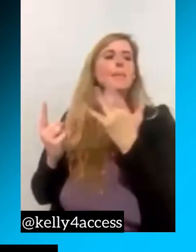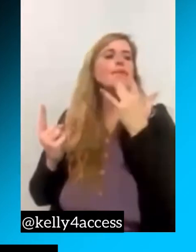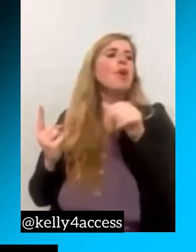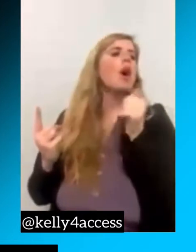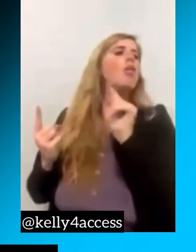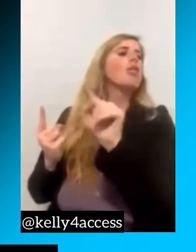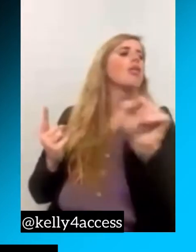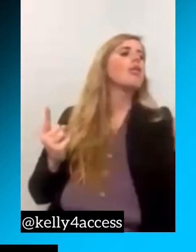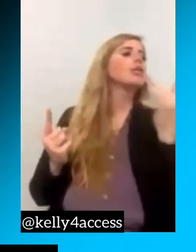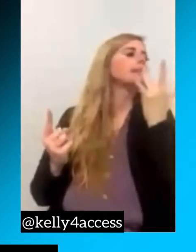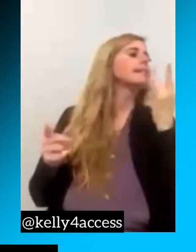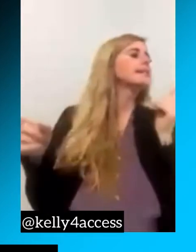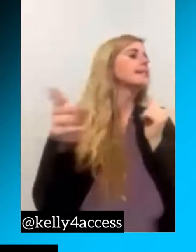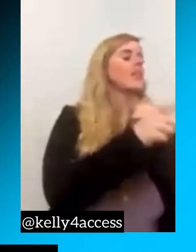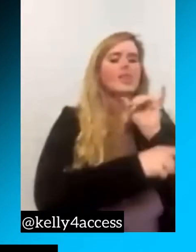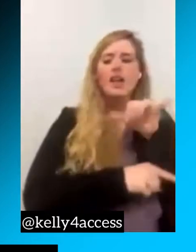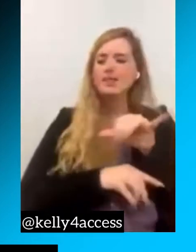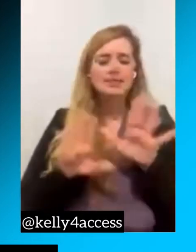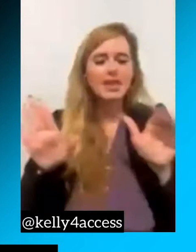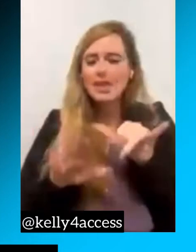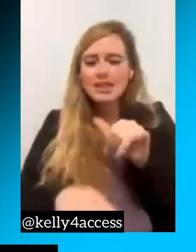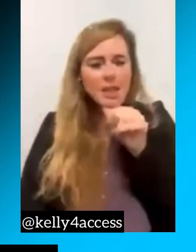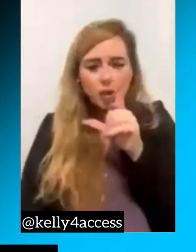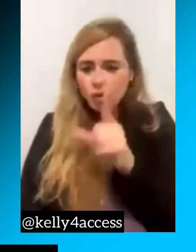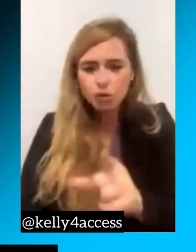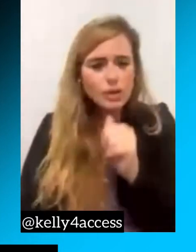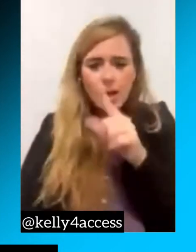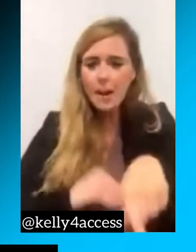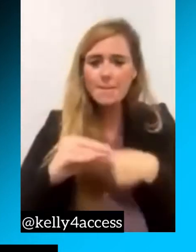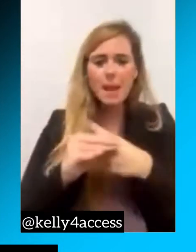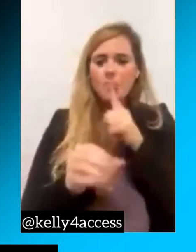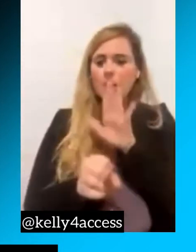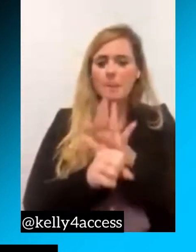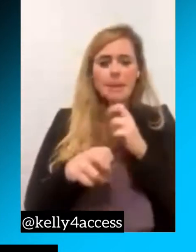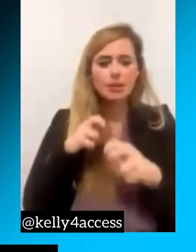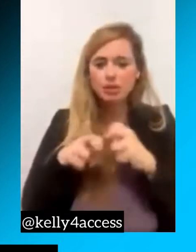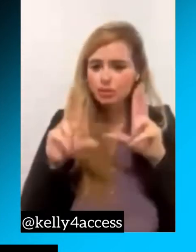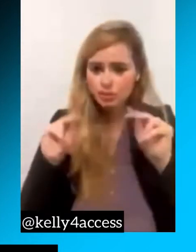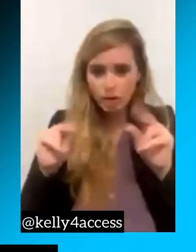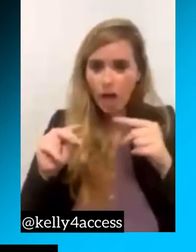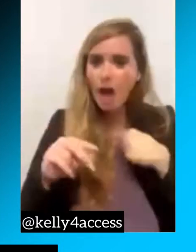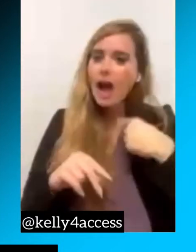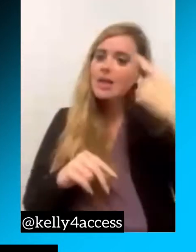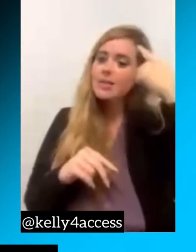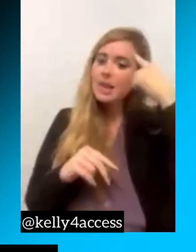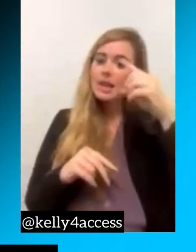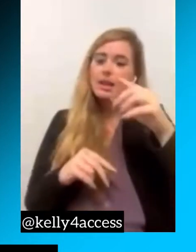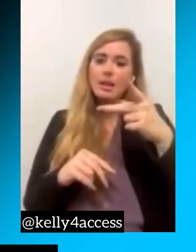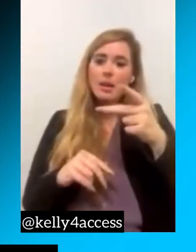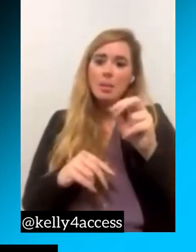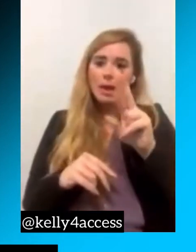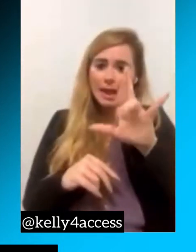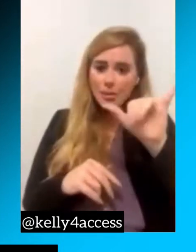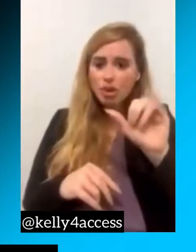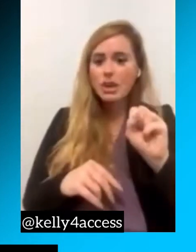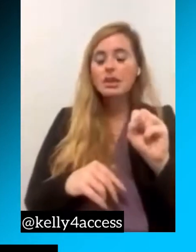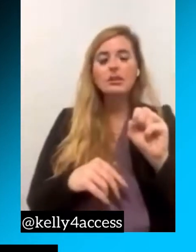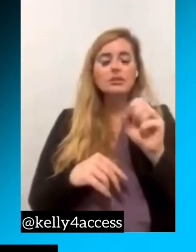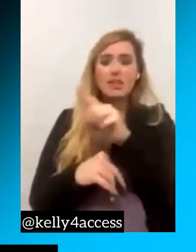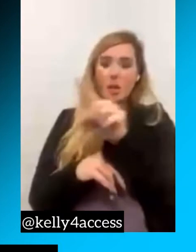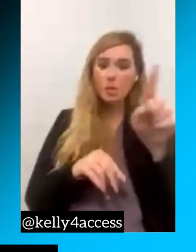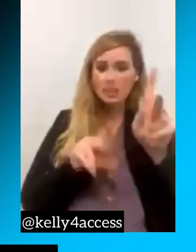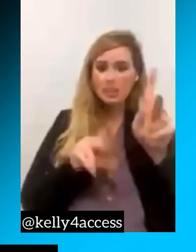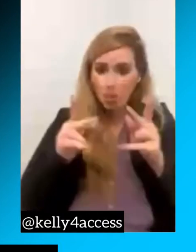which isn't true as well, because I think polyamorous people are so good at commitment that they're doing it